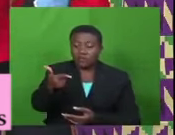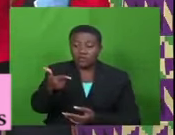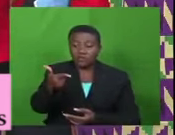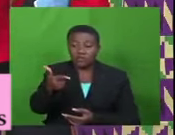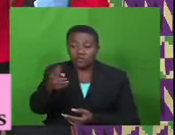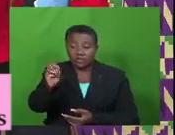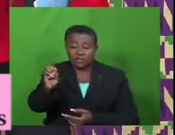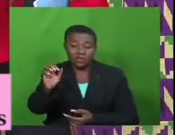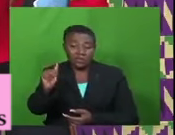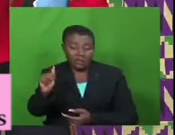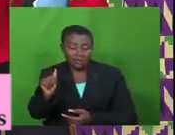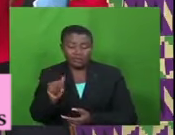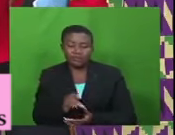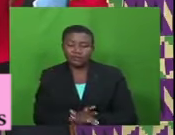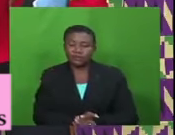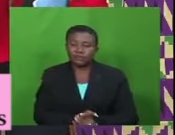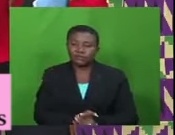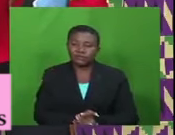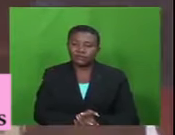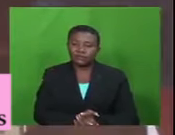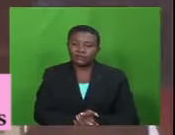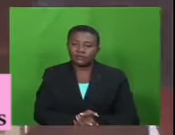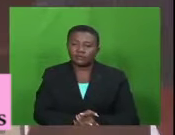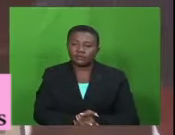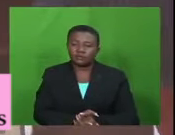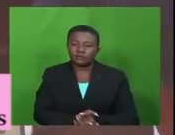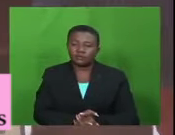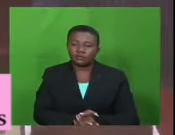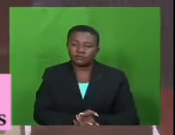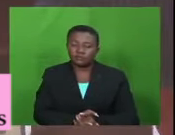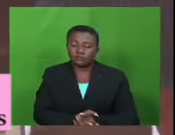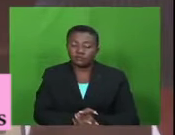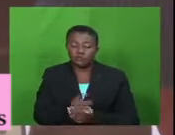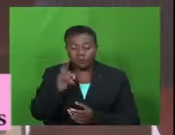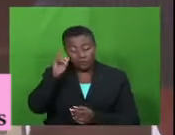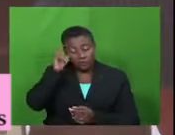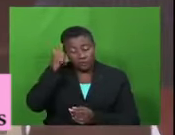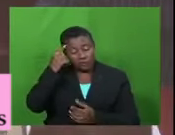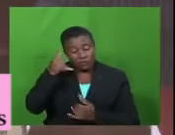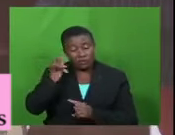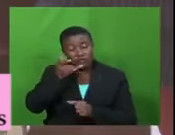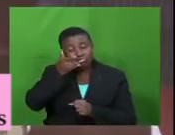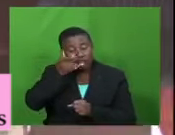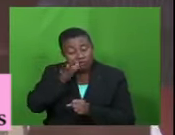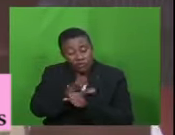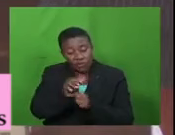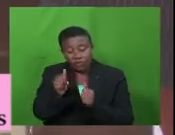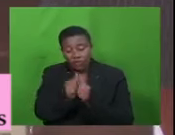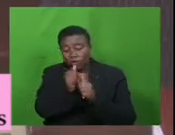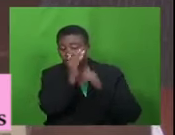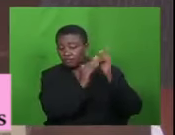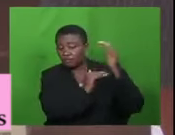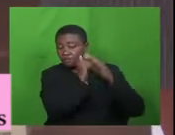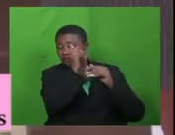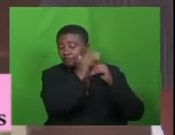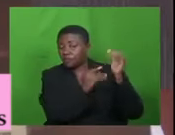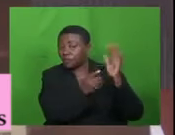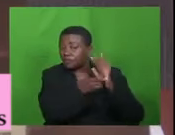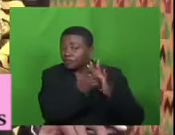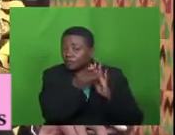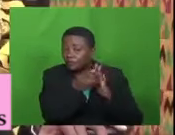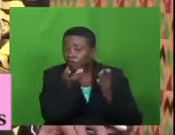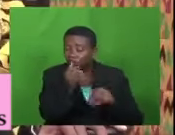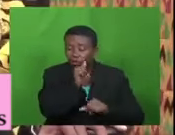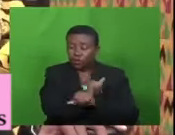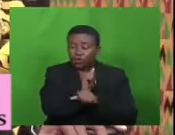operation. Mr. Speaker, government remains committed to infrastructure development. Working with the